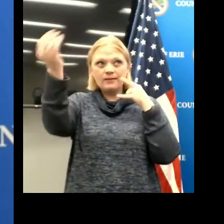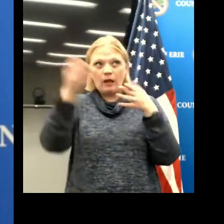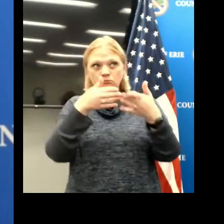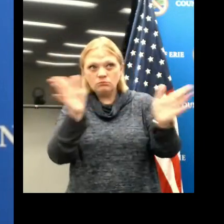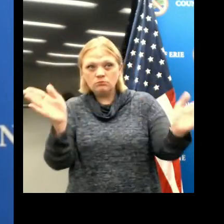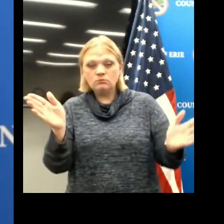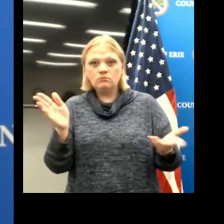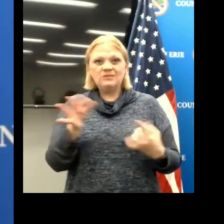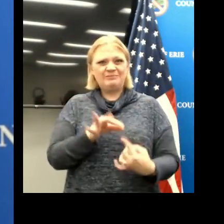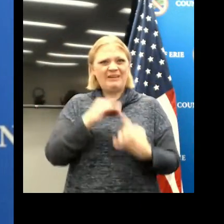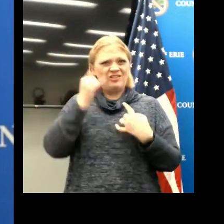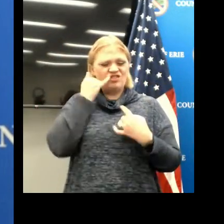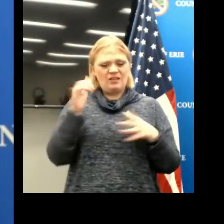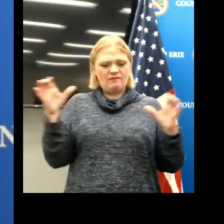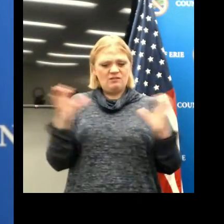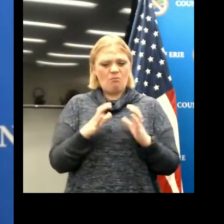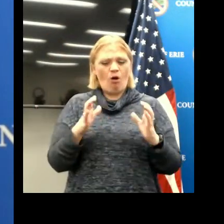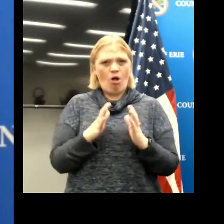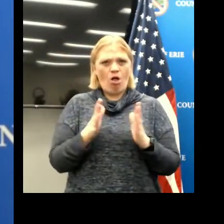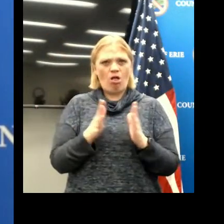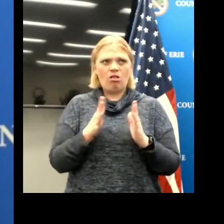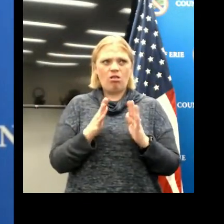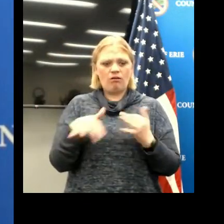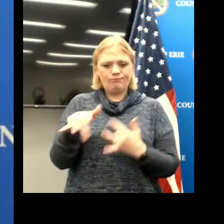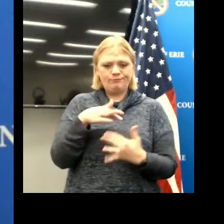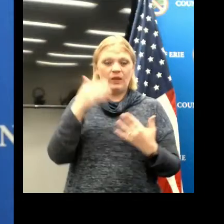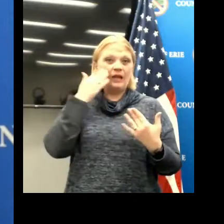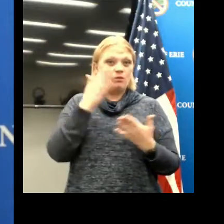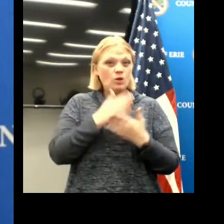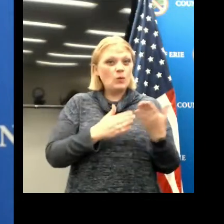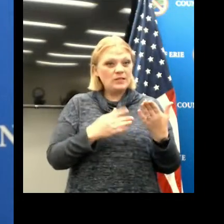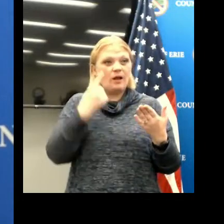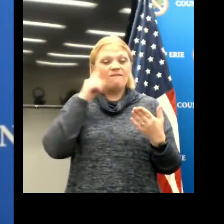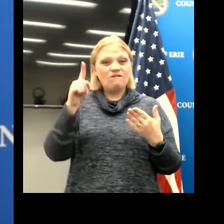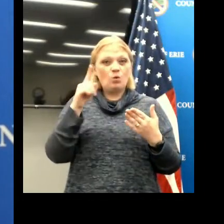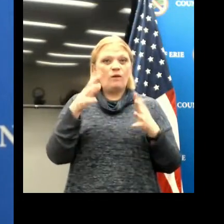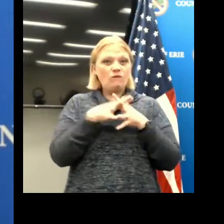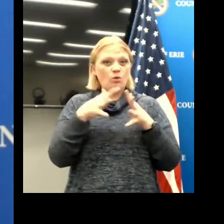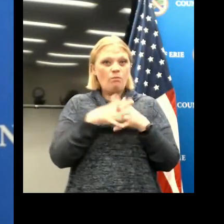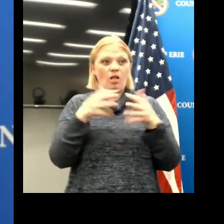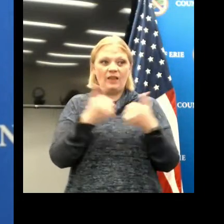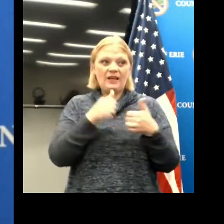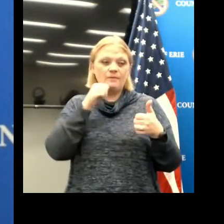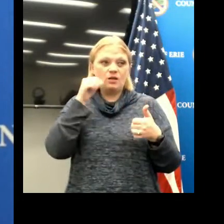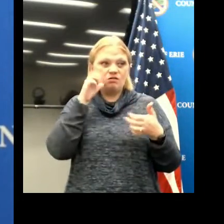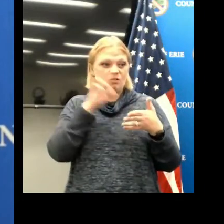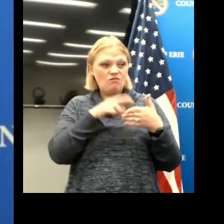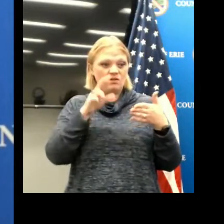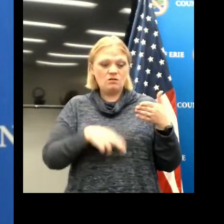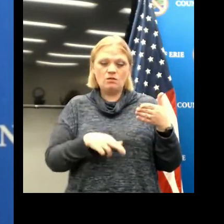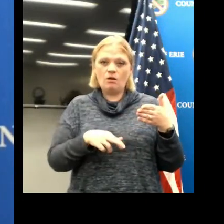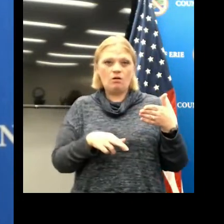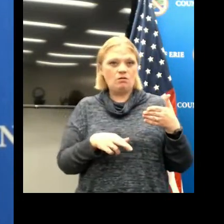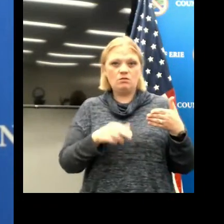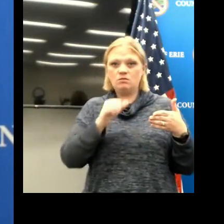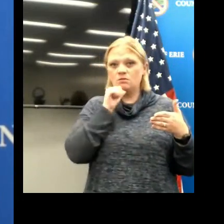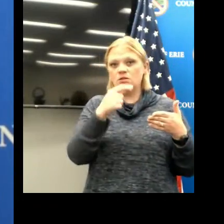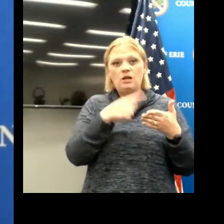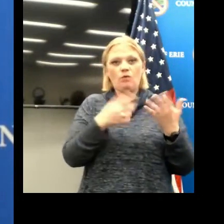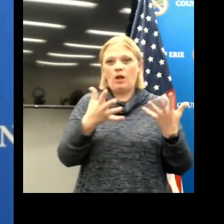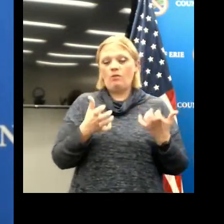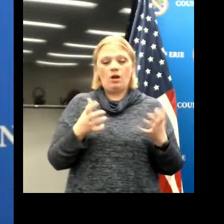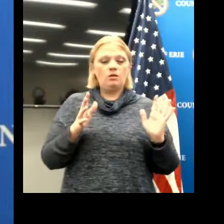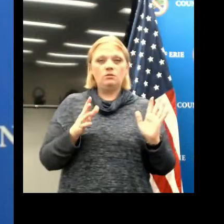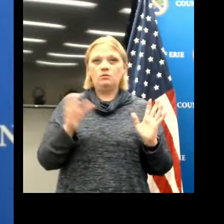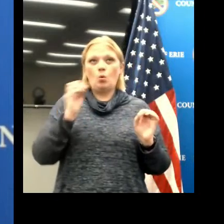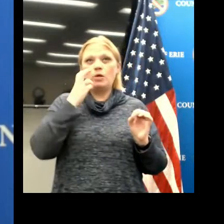especially if we're at a small gathering. I know that there were some gatherings for yesterday's Bills game. The result wasn't what we wanted. There's certainly no doubt